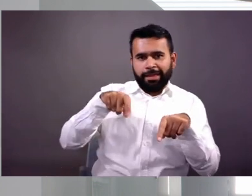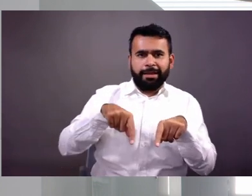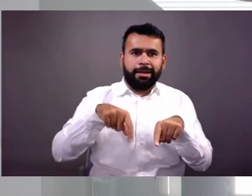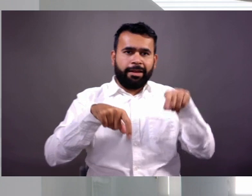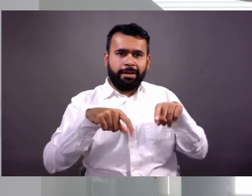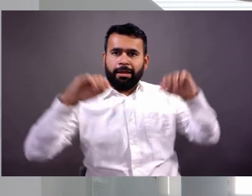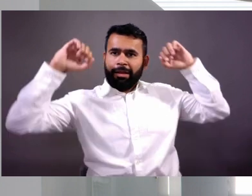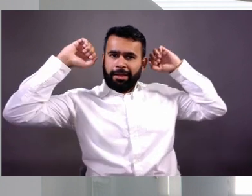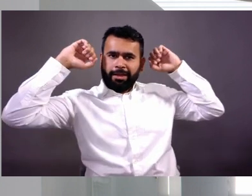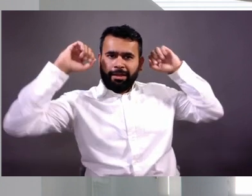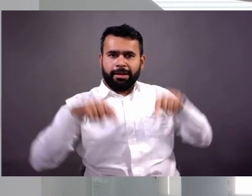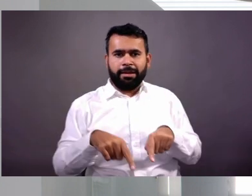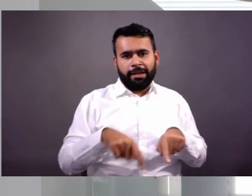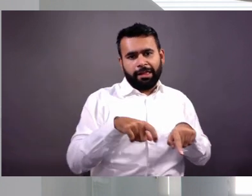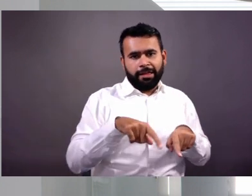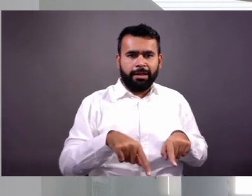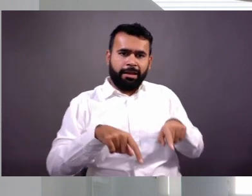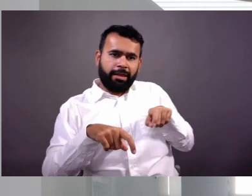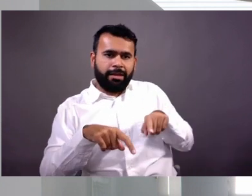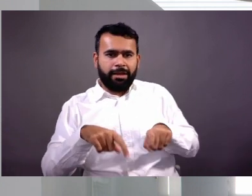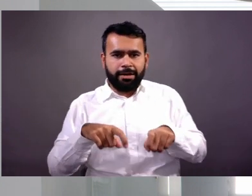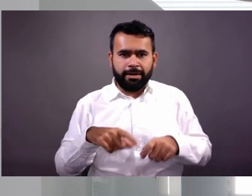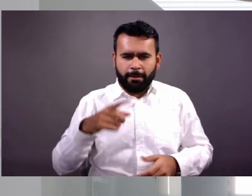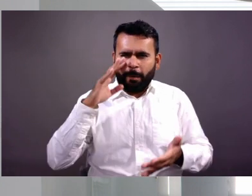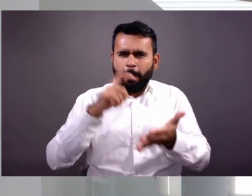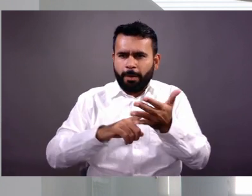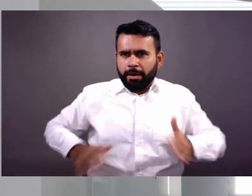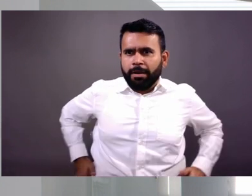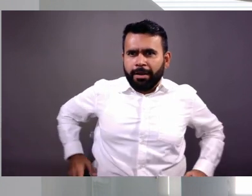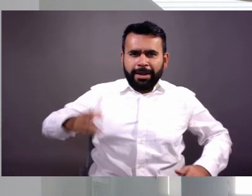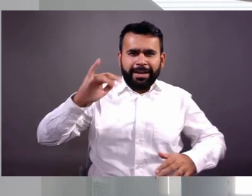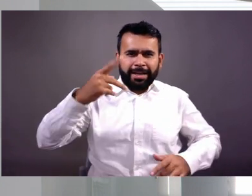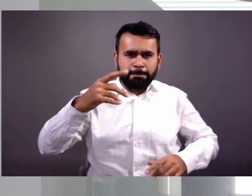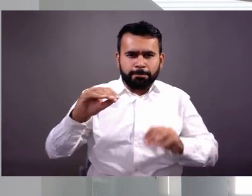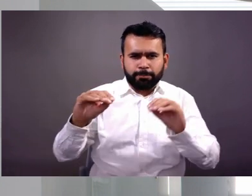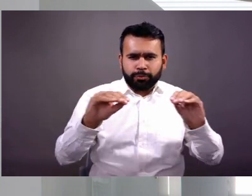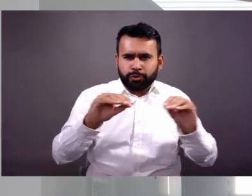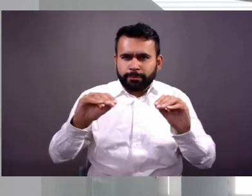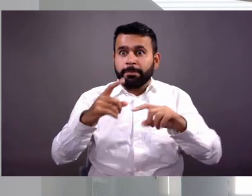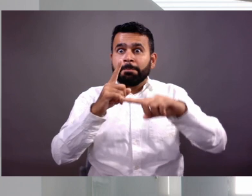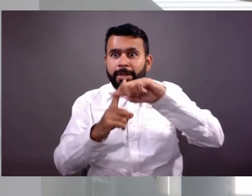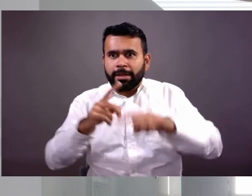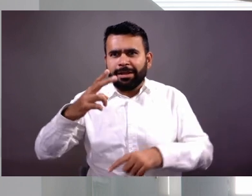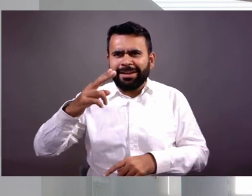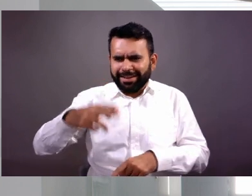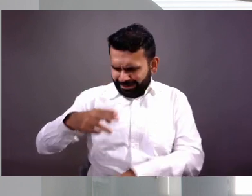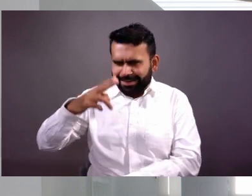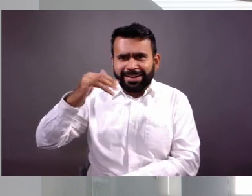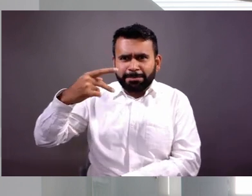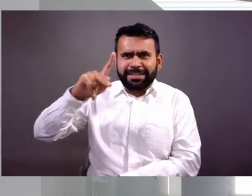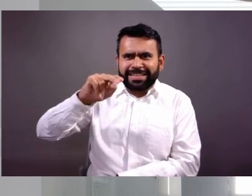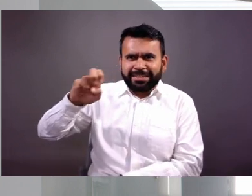ha, ha. And with that, you're kind of almost pushing. So you'll notice that my hips will go to the side, your knee will pop to this